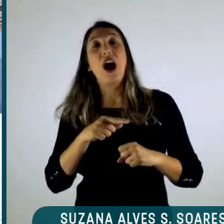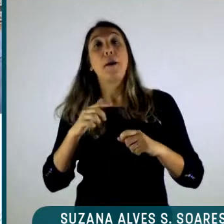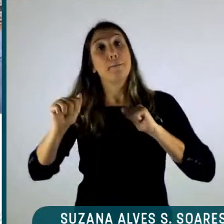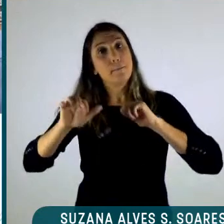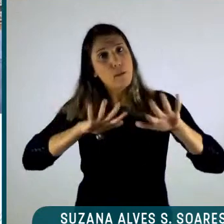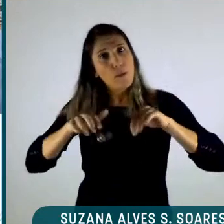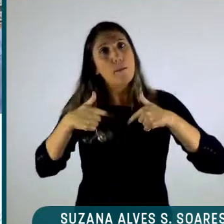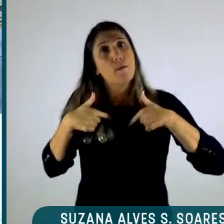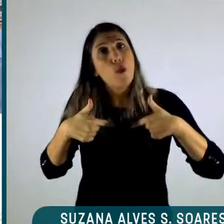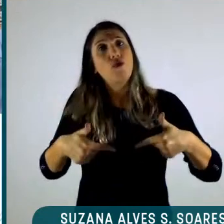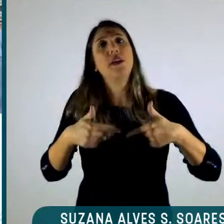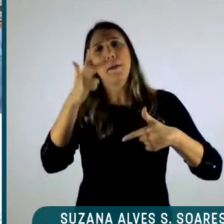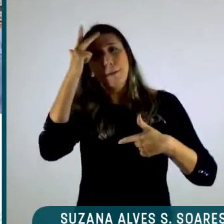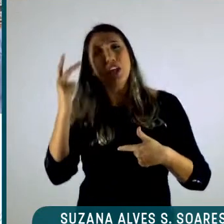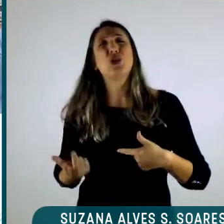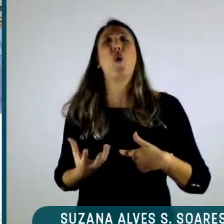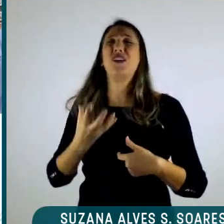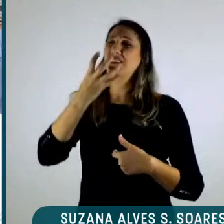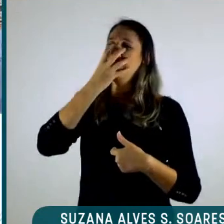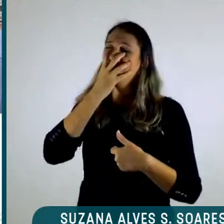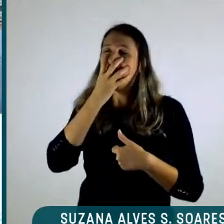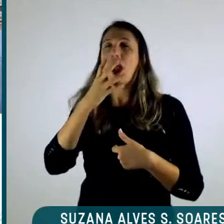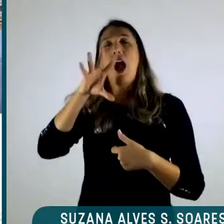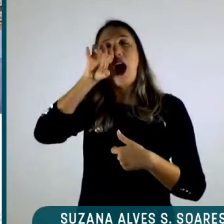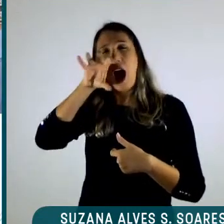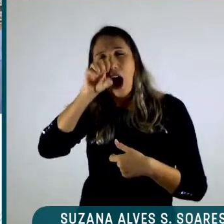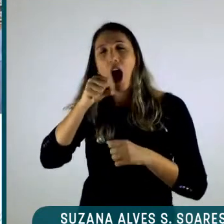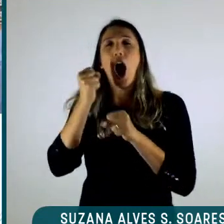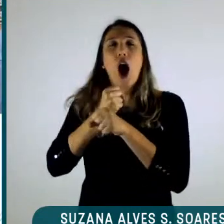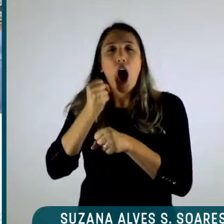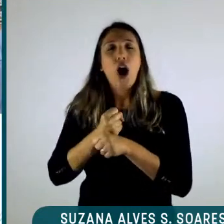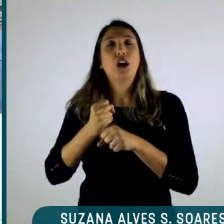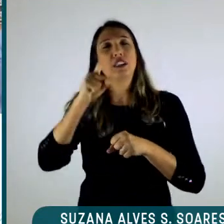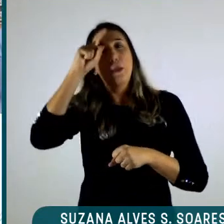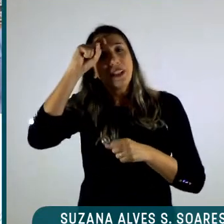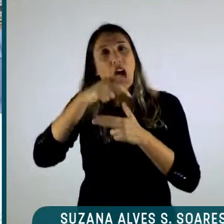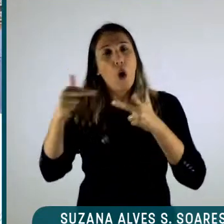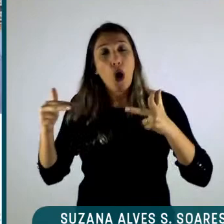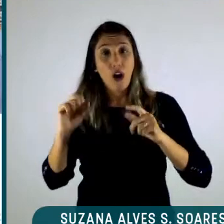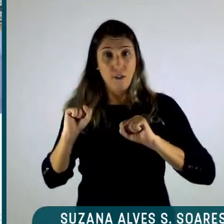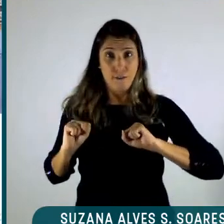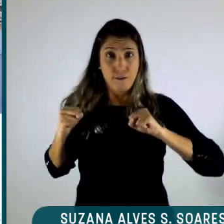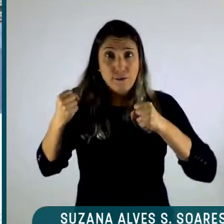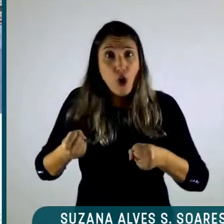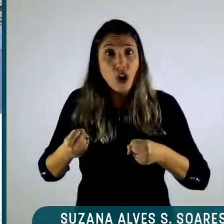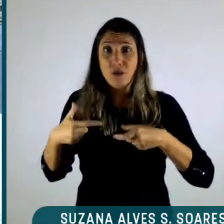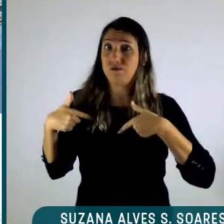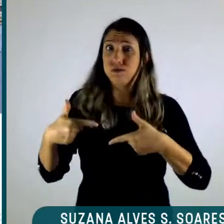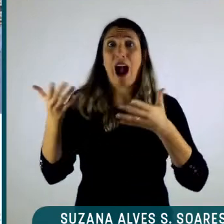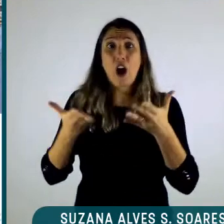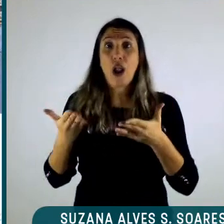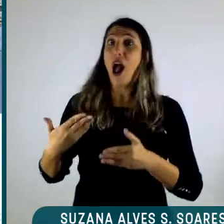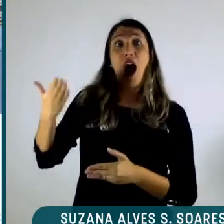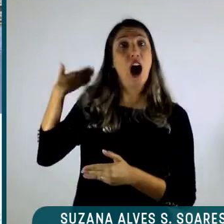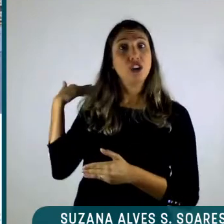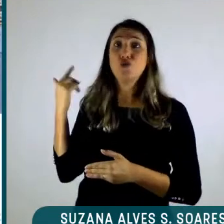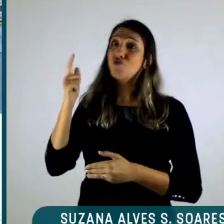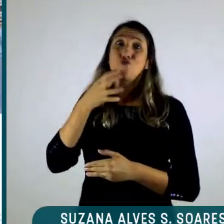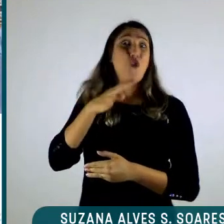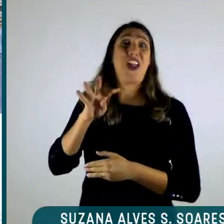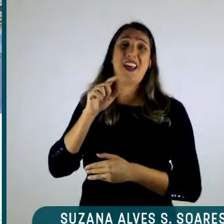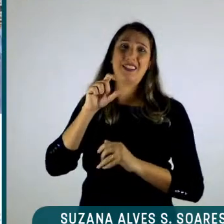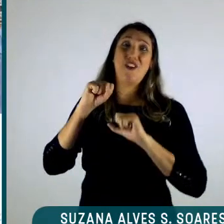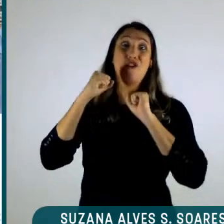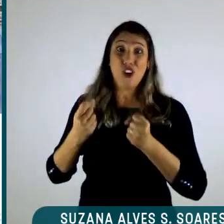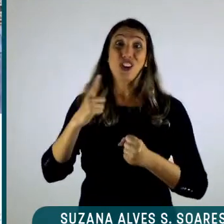at the beginning, a movement of people with a respirator in the hospital that was a strength, and that strength